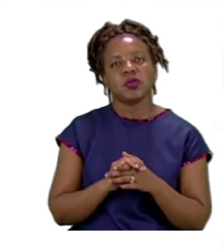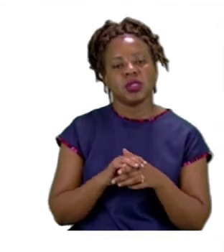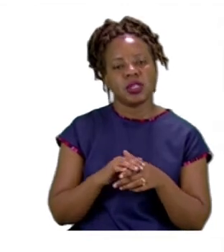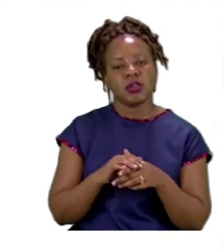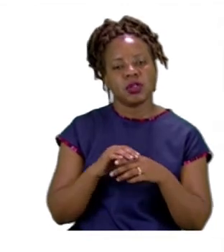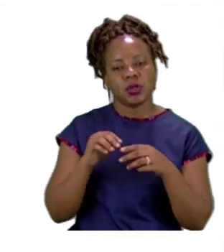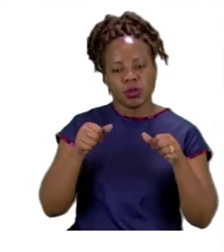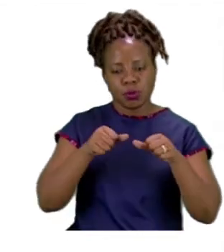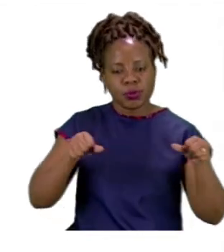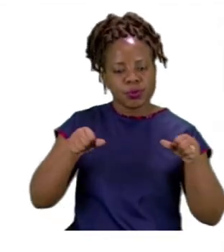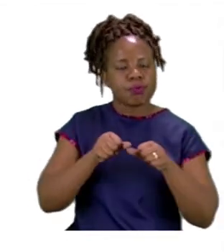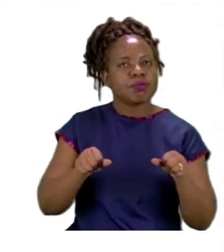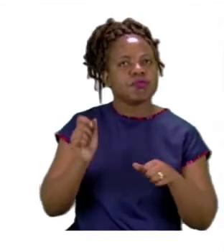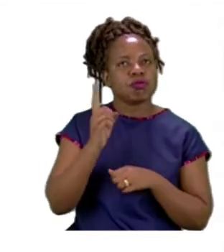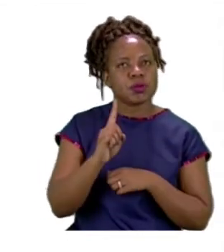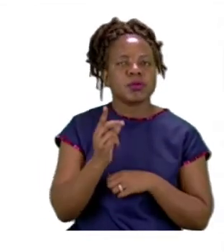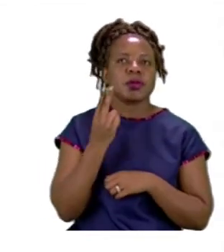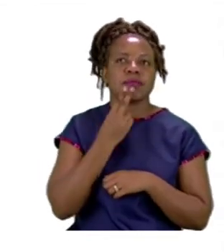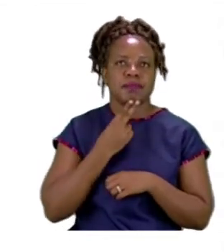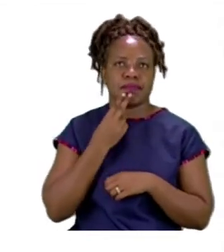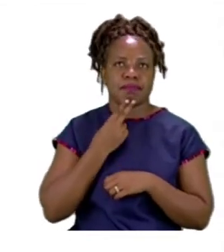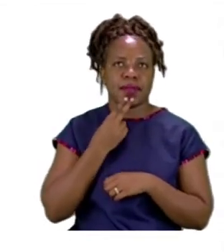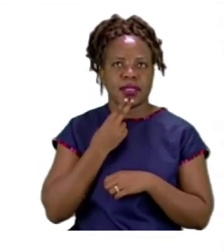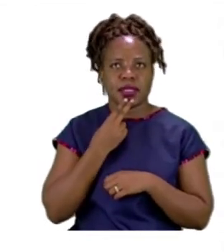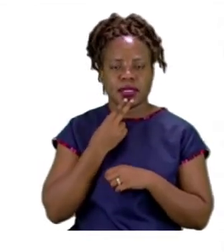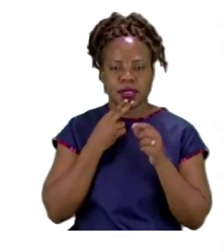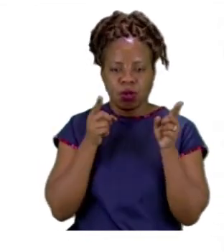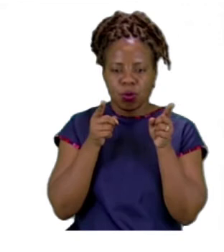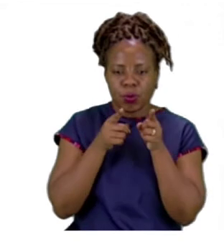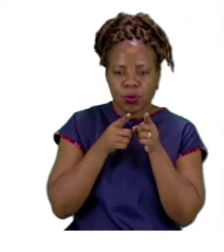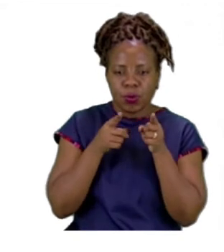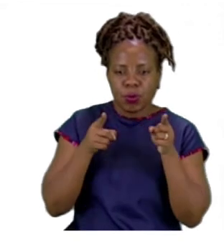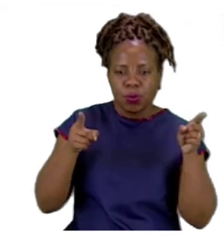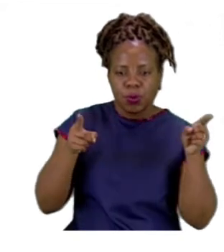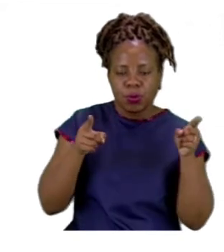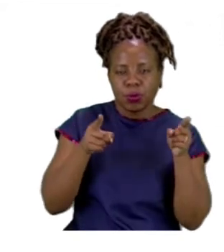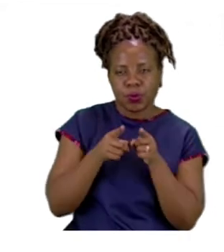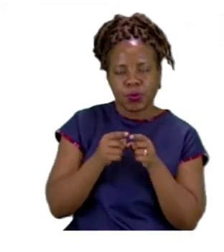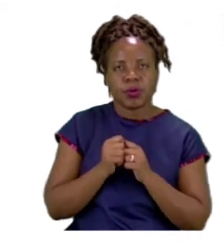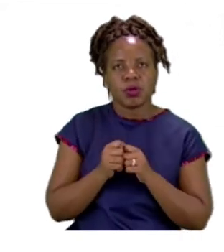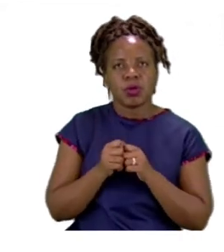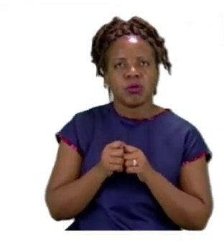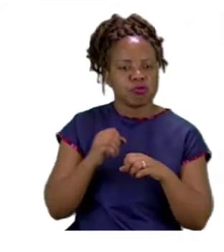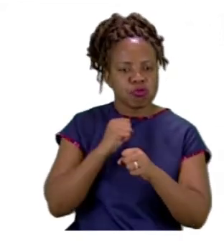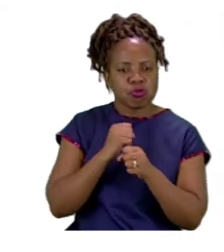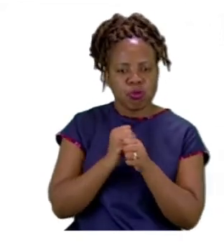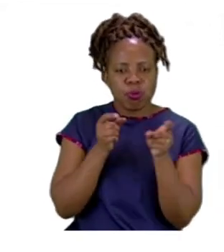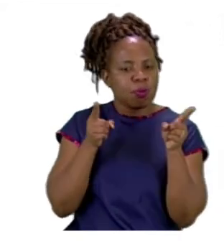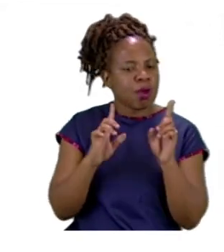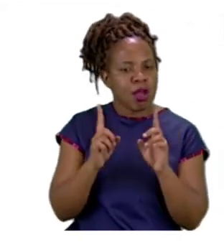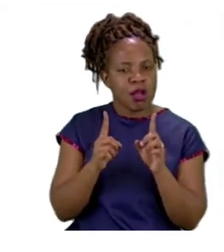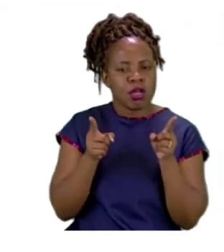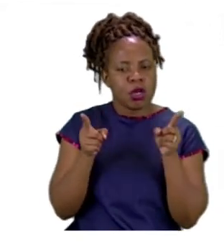pencils. Now, as you well know that pencils, they change their length from time to time. The more we use them,